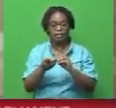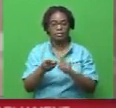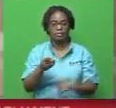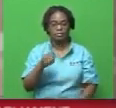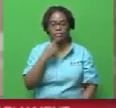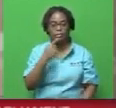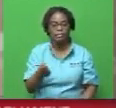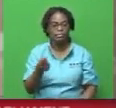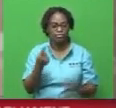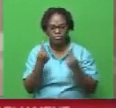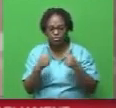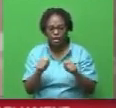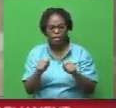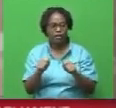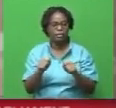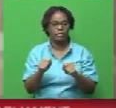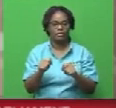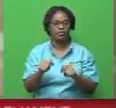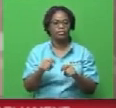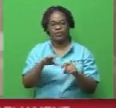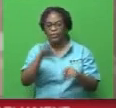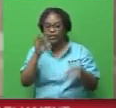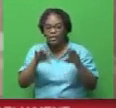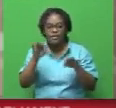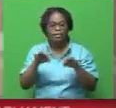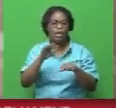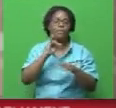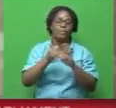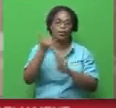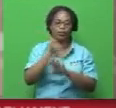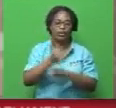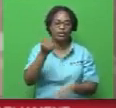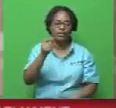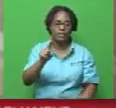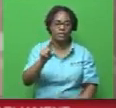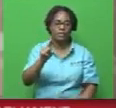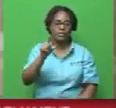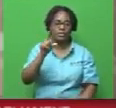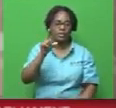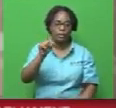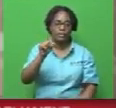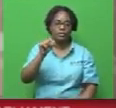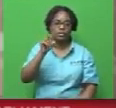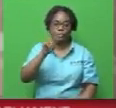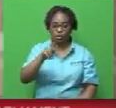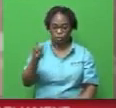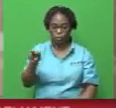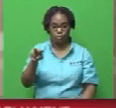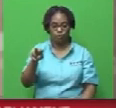my friend Senator Backus. July 11, 2022, just a little bit earlier this year, quoted again from the Mustil